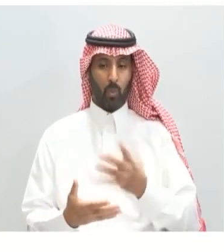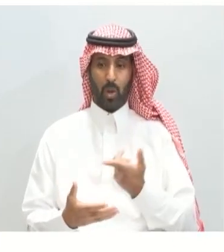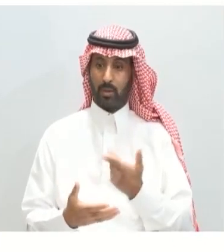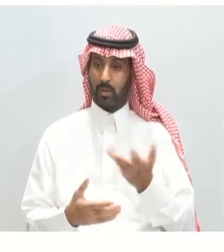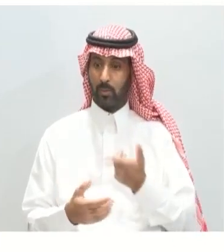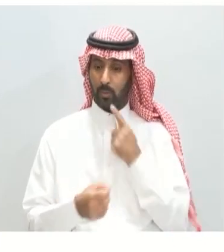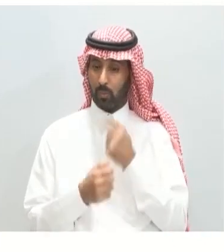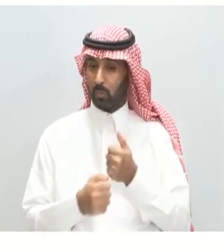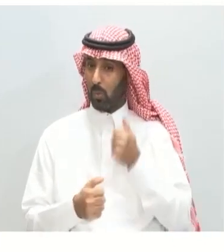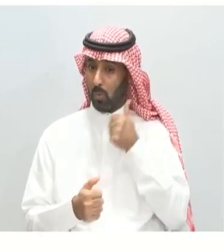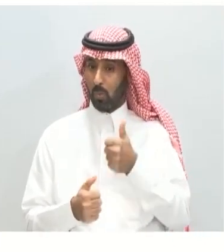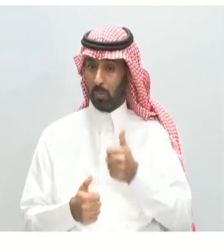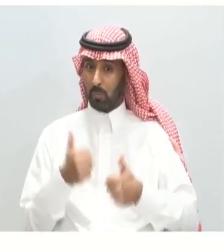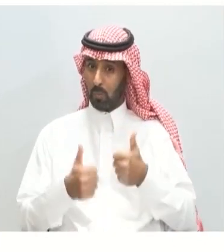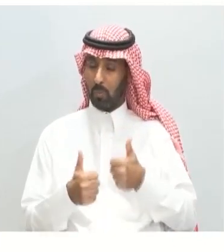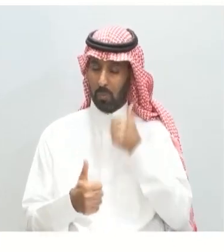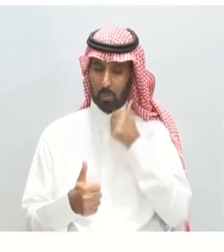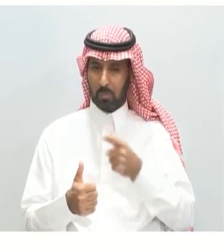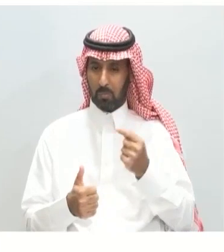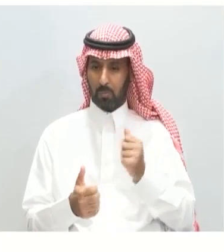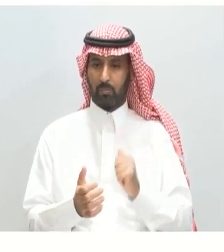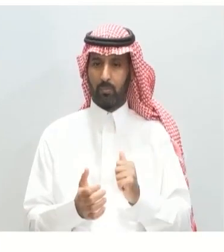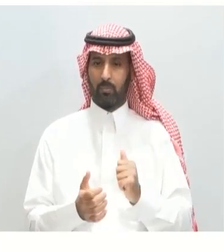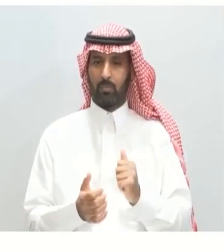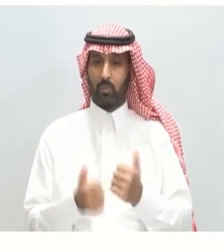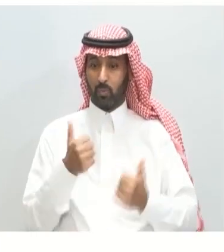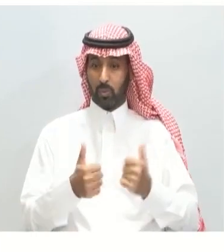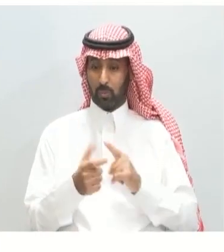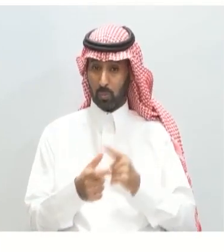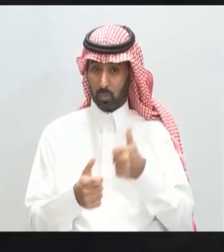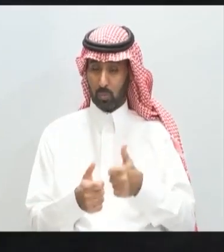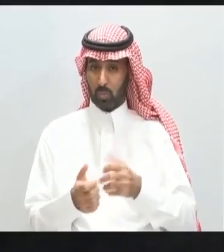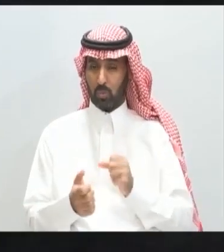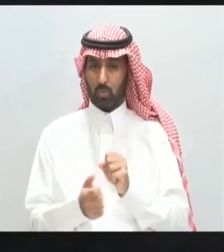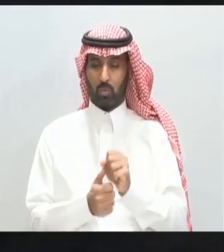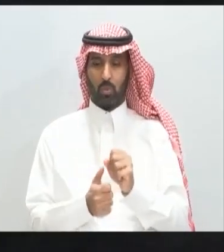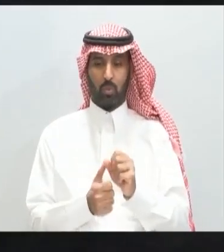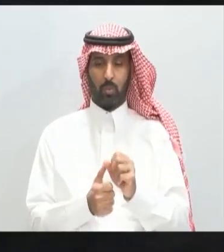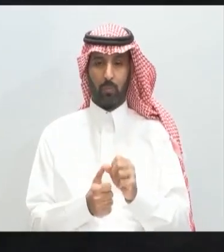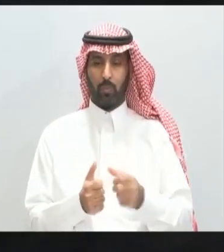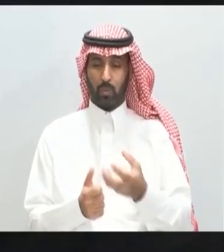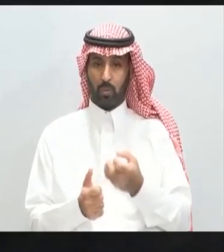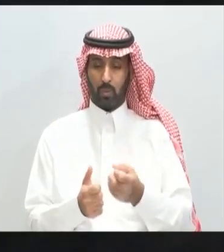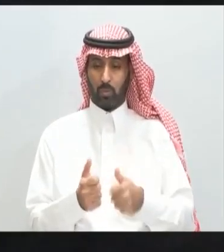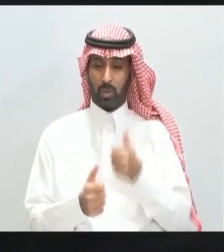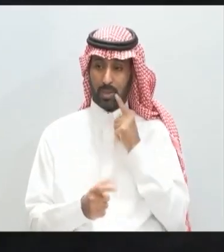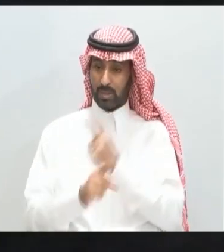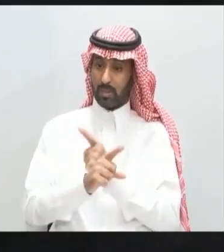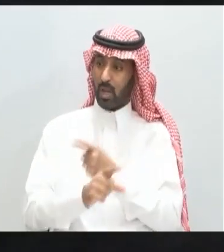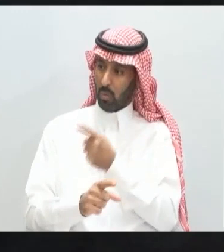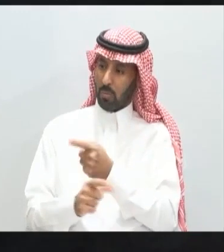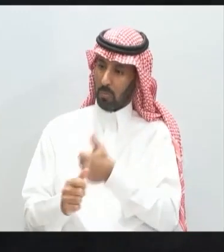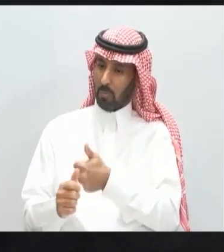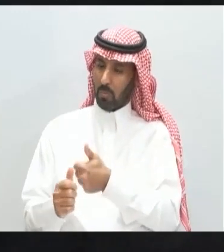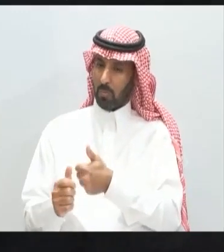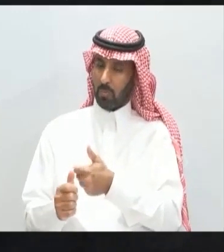good grade on a test? So what happened when you got a good grade, when the teacher was distributing